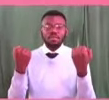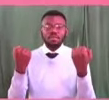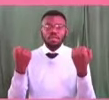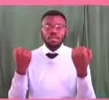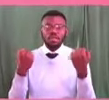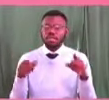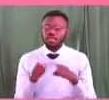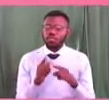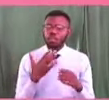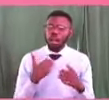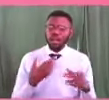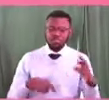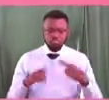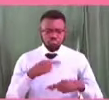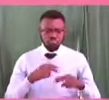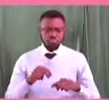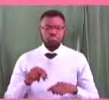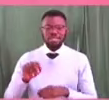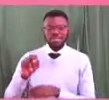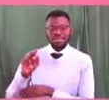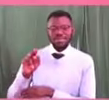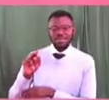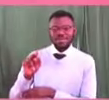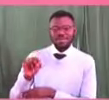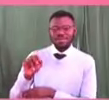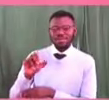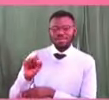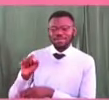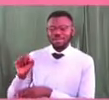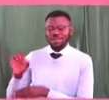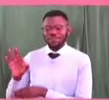The reviewed National Social Protection Policy, therefore,